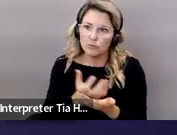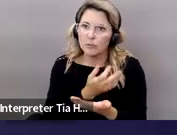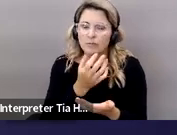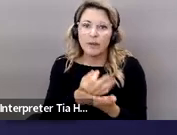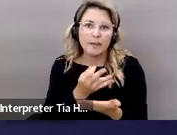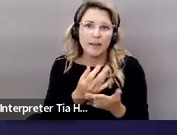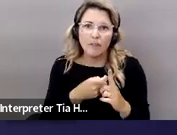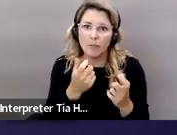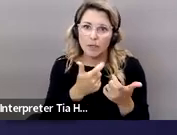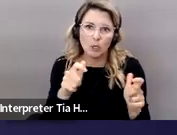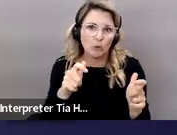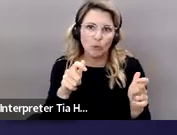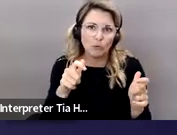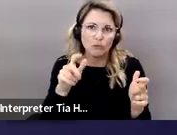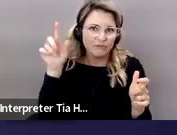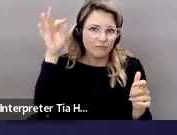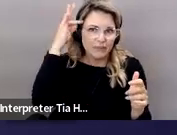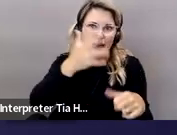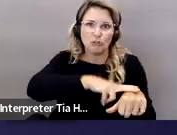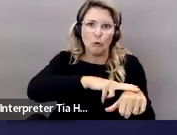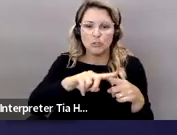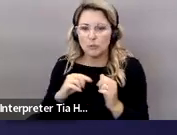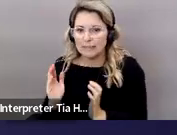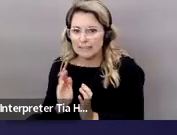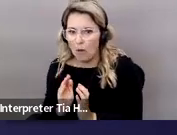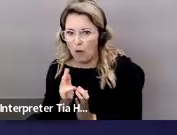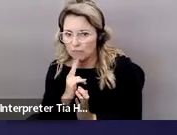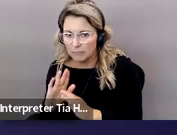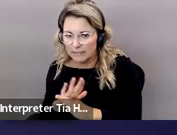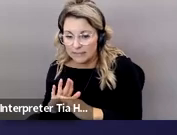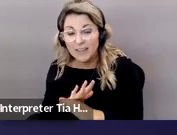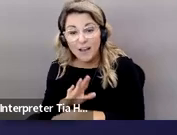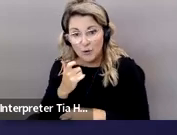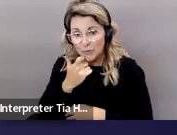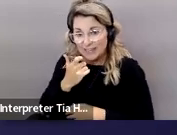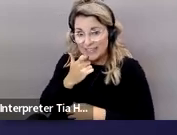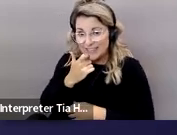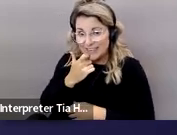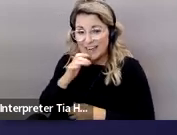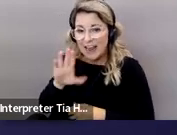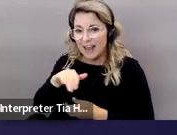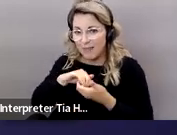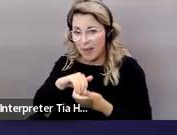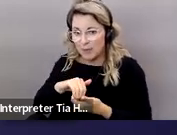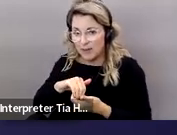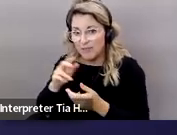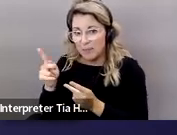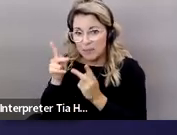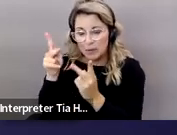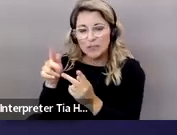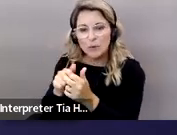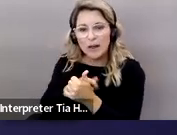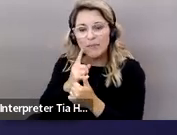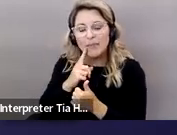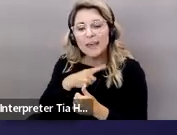I'll start with the most recent. We recently, in a collaborative proposal between the